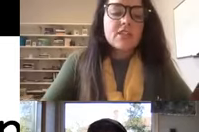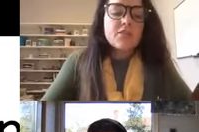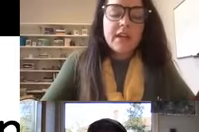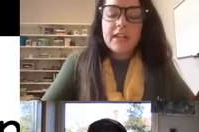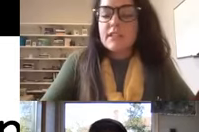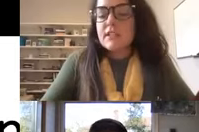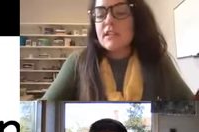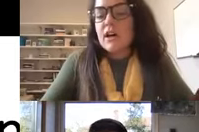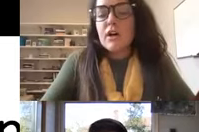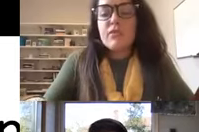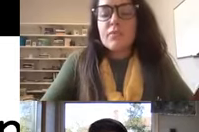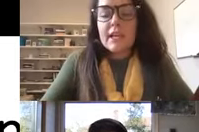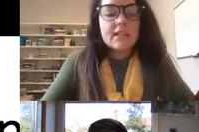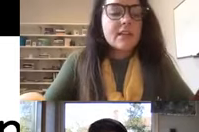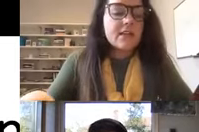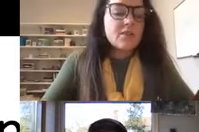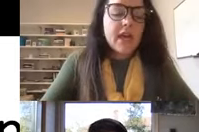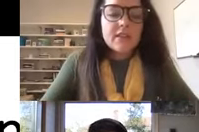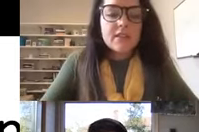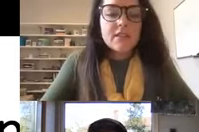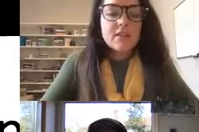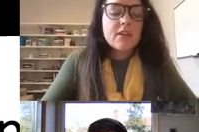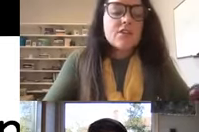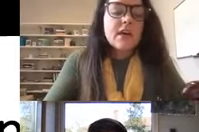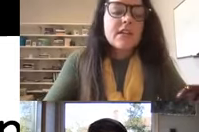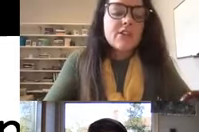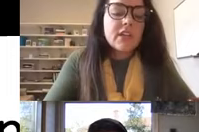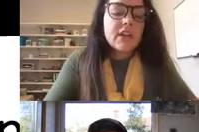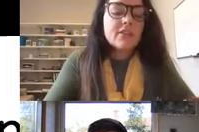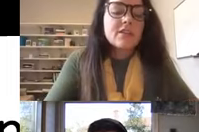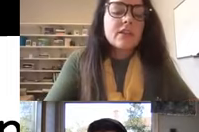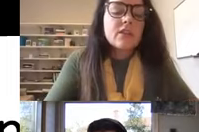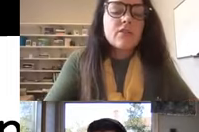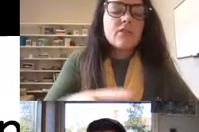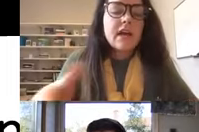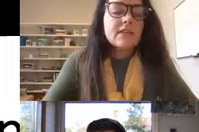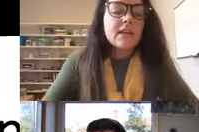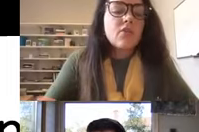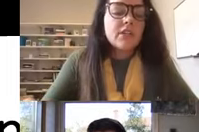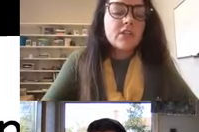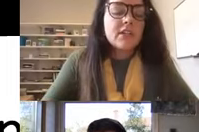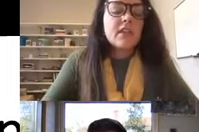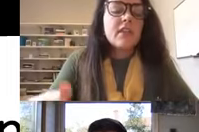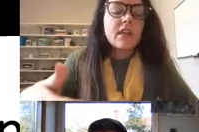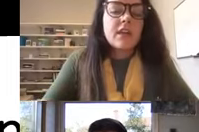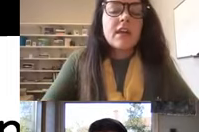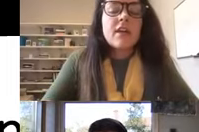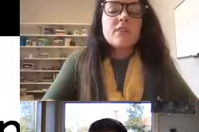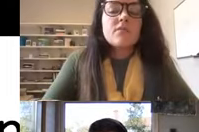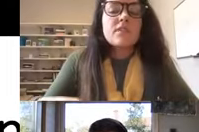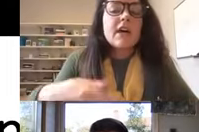and experiences of place and space. So as educators, this includes asking questions and